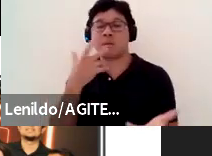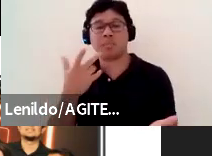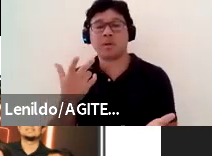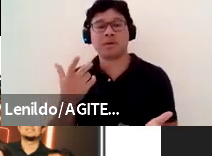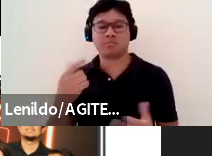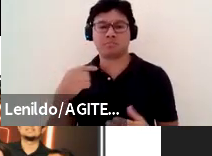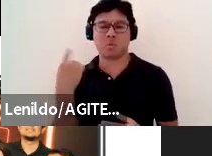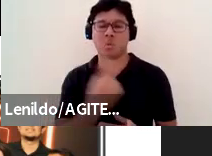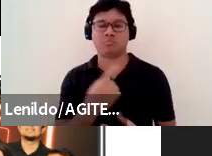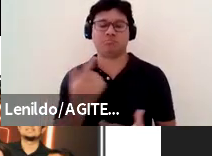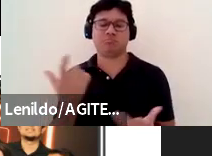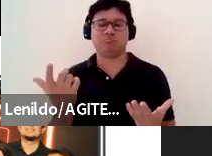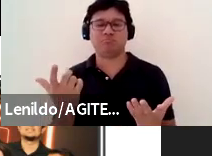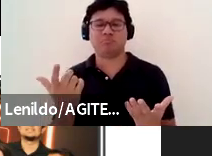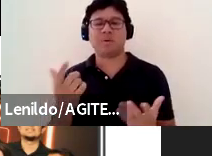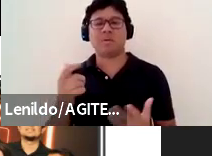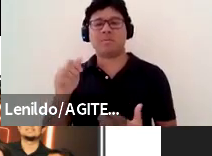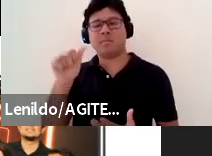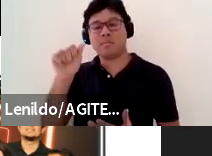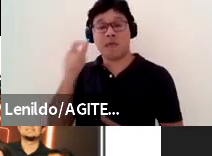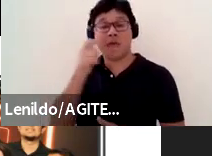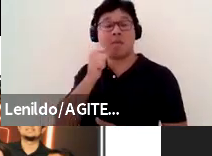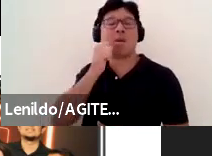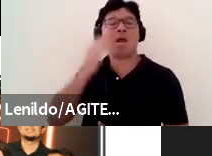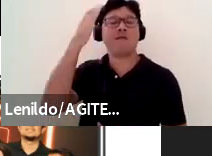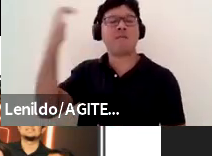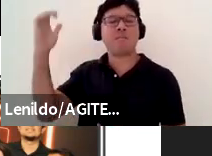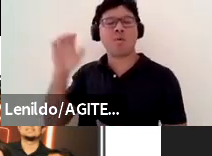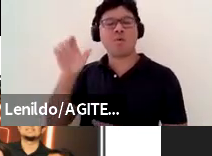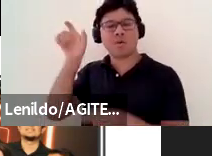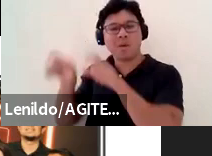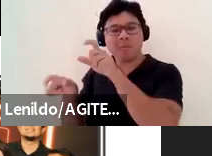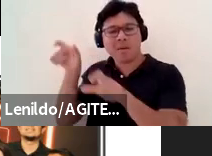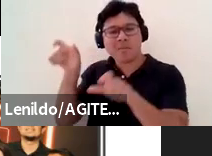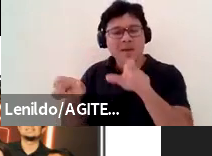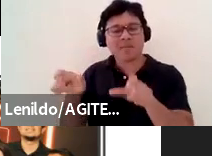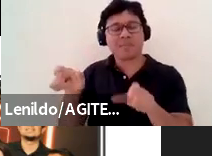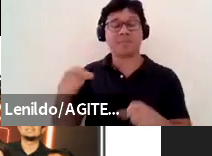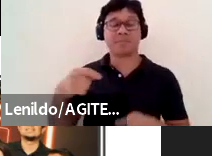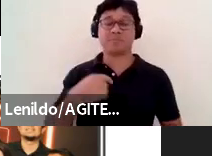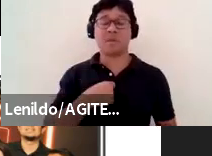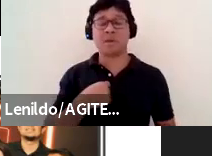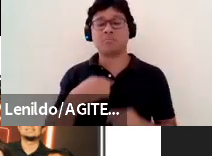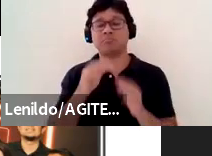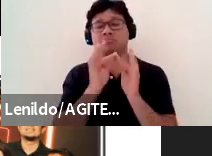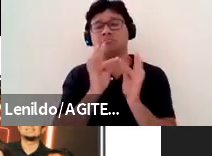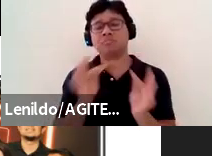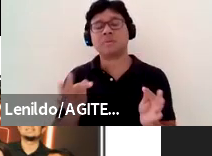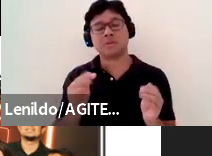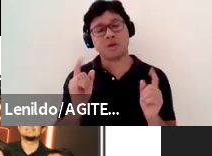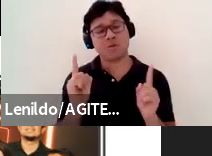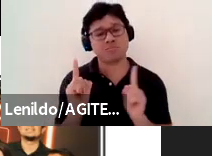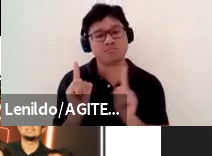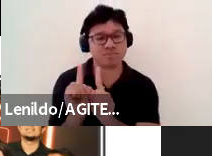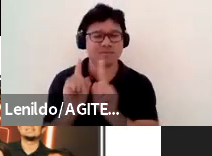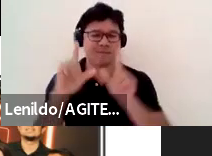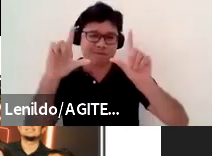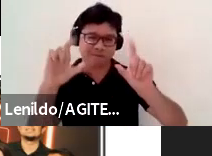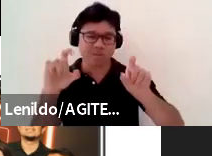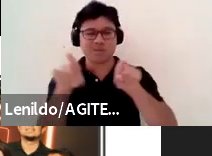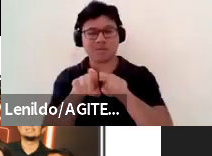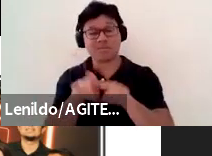Gira Paz, and Arthur Chachel, but I just go in there too and take pictures too. So there you go. That's my fan